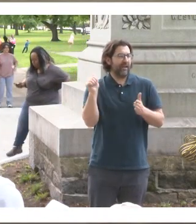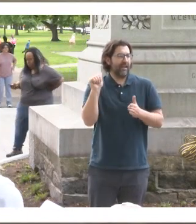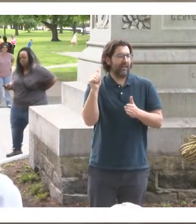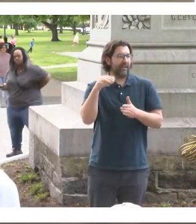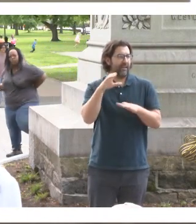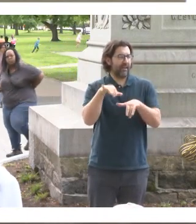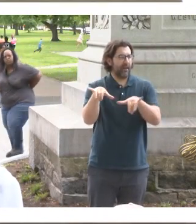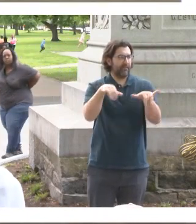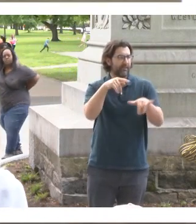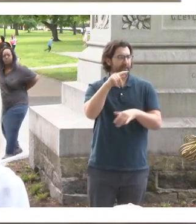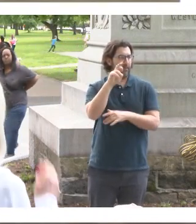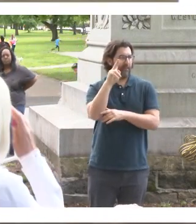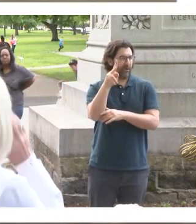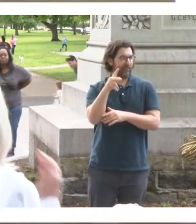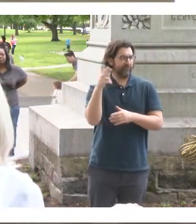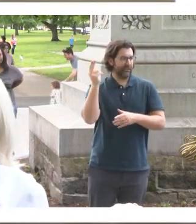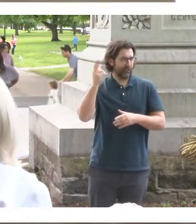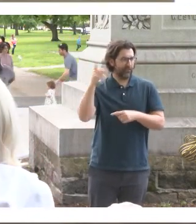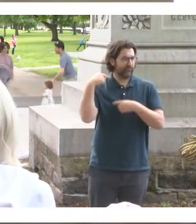Park.